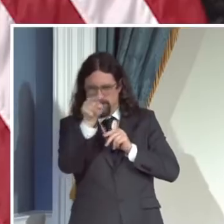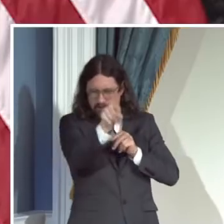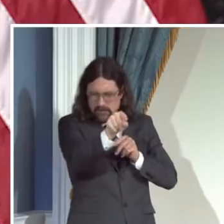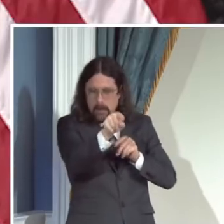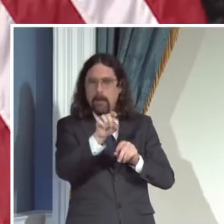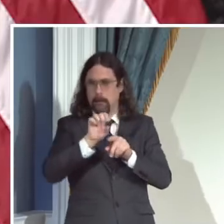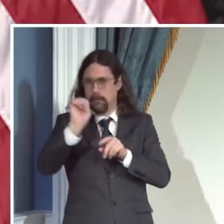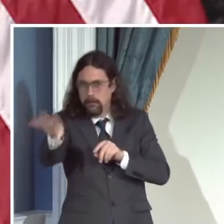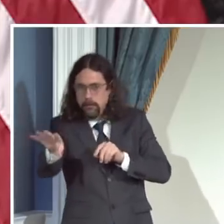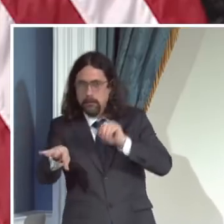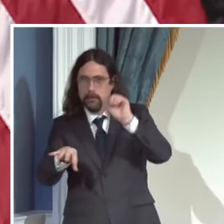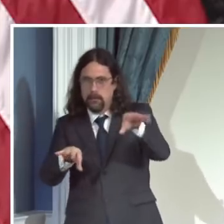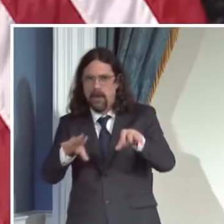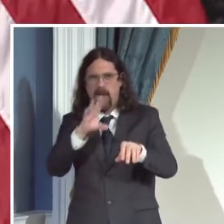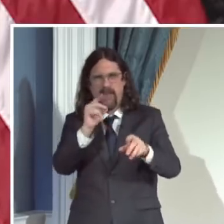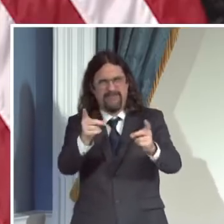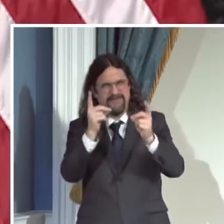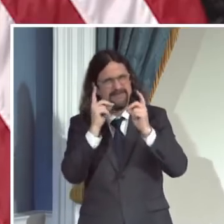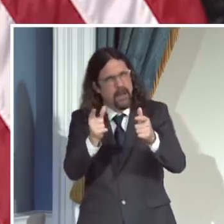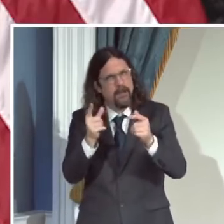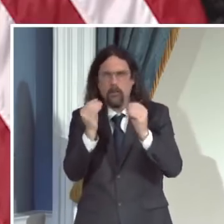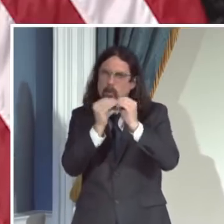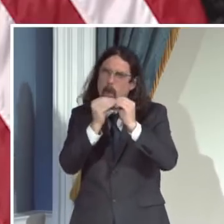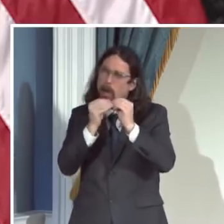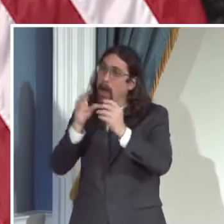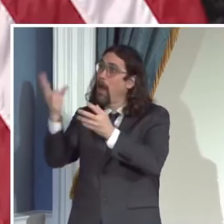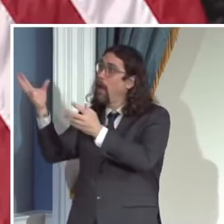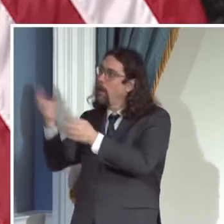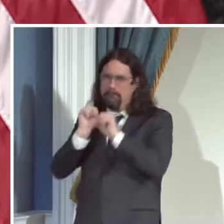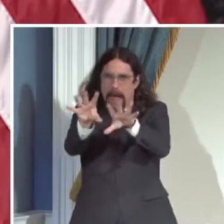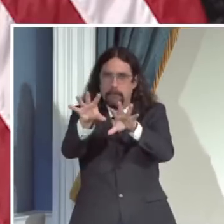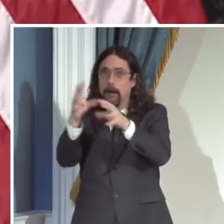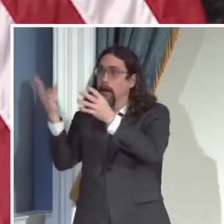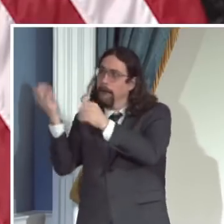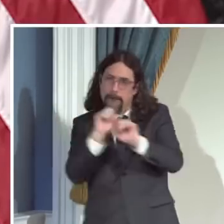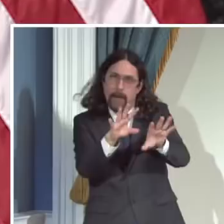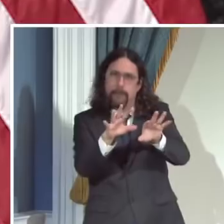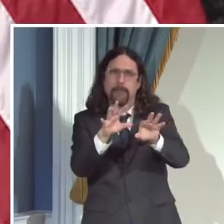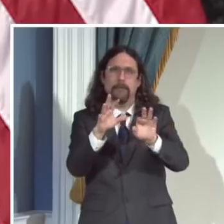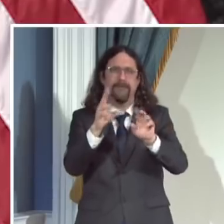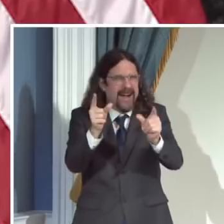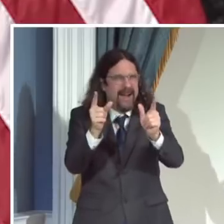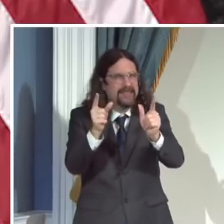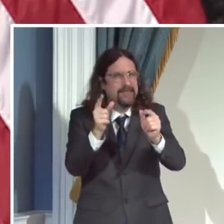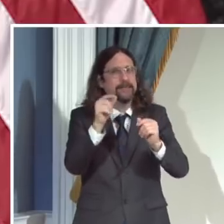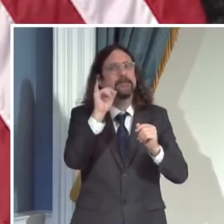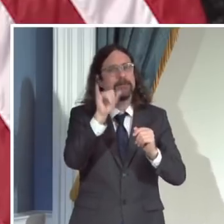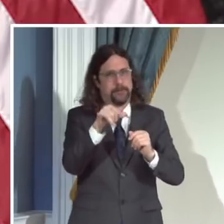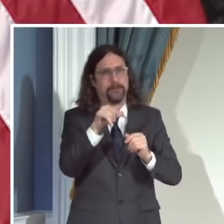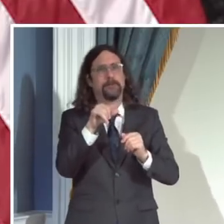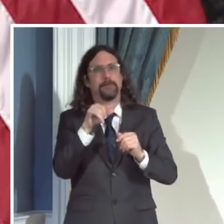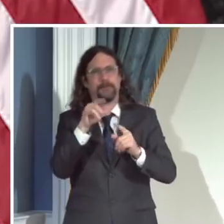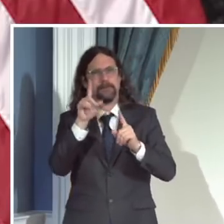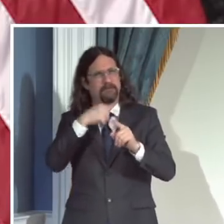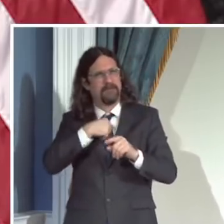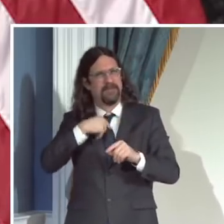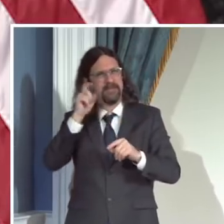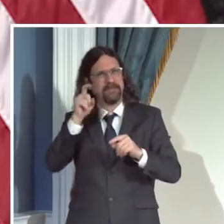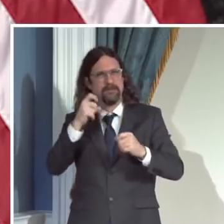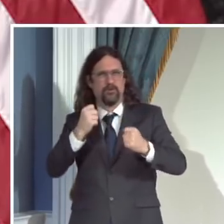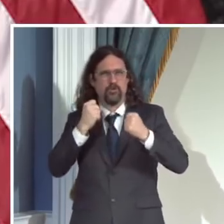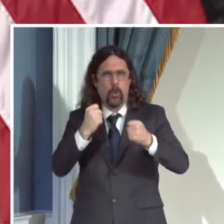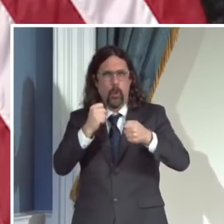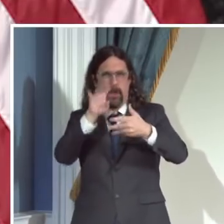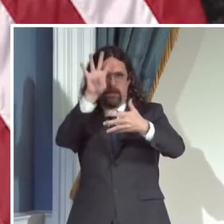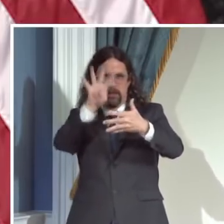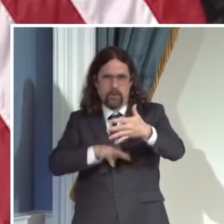we constantly are able to say exactly which hospital needs what at any given hour. I'm not talking about week, I'm not